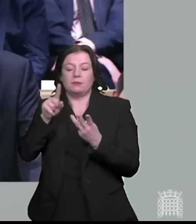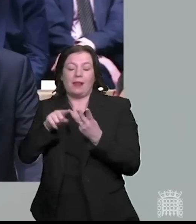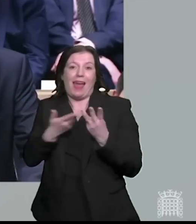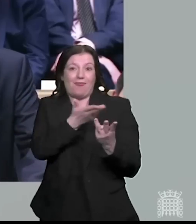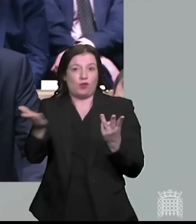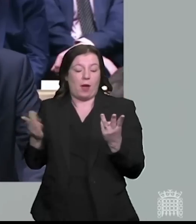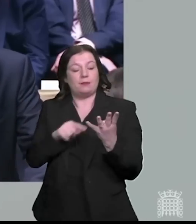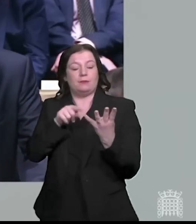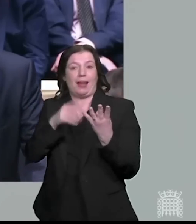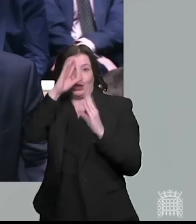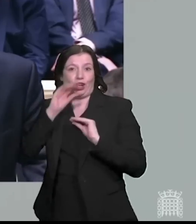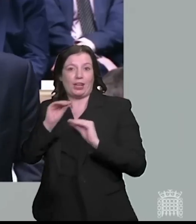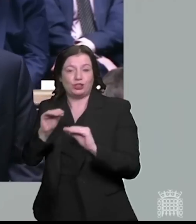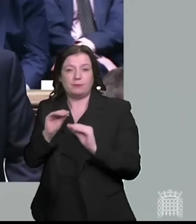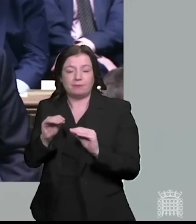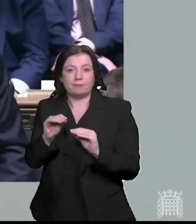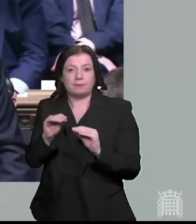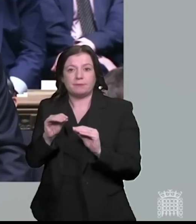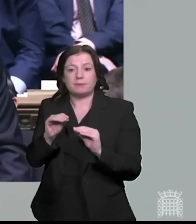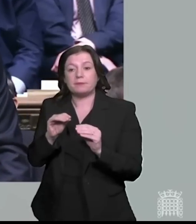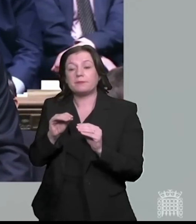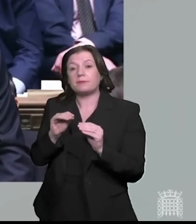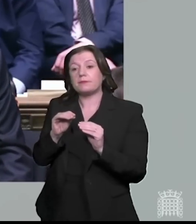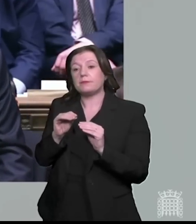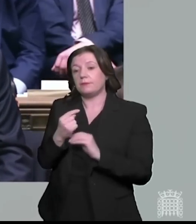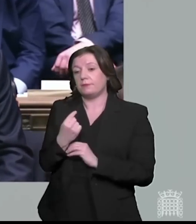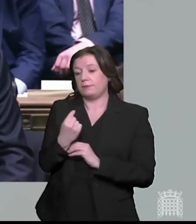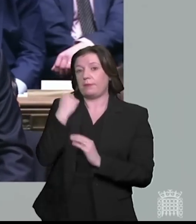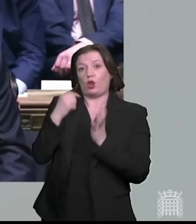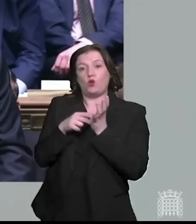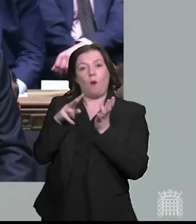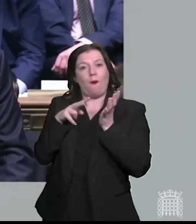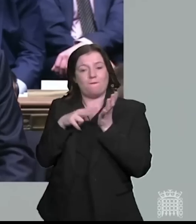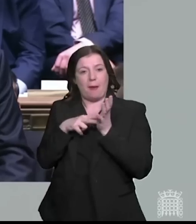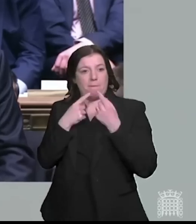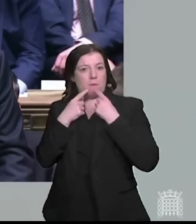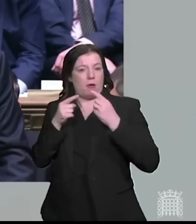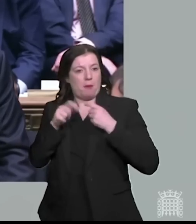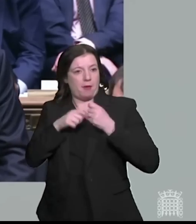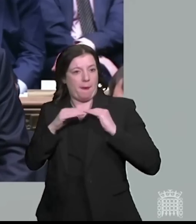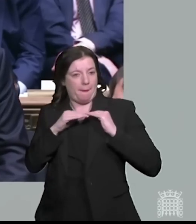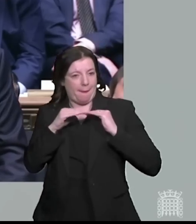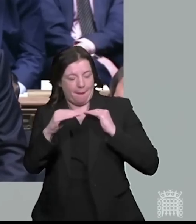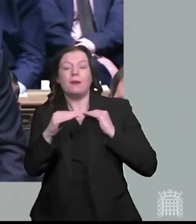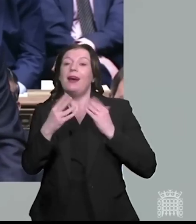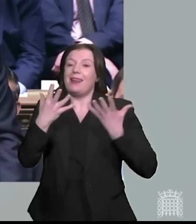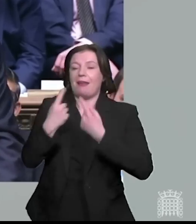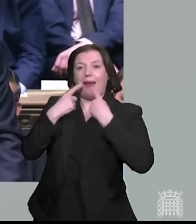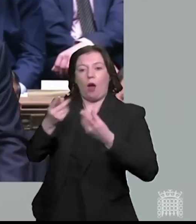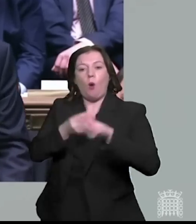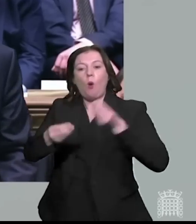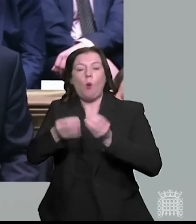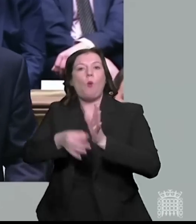everywhere. So, Madam Deputy Speaker, in November we delivered stability. Today it's growth. We tackle